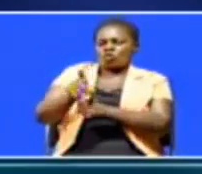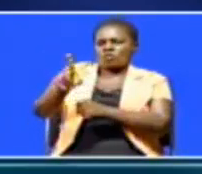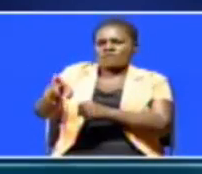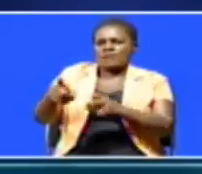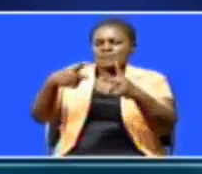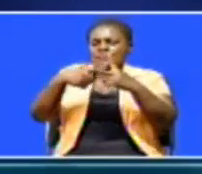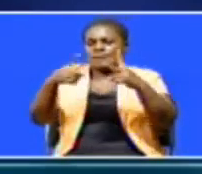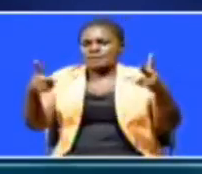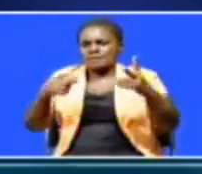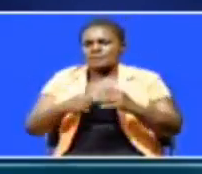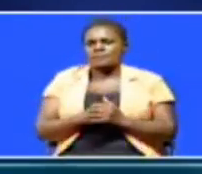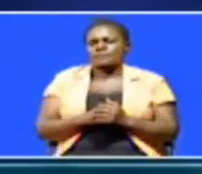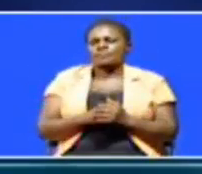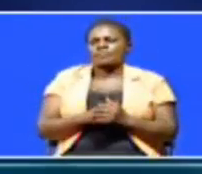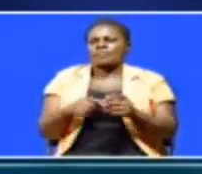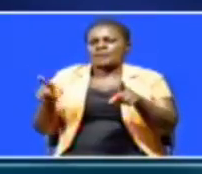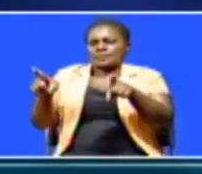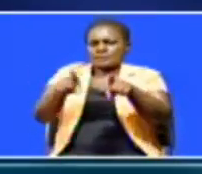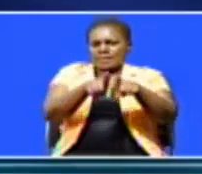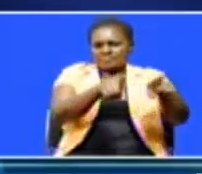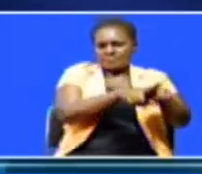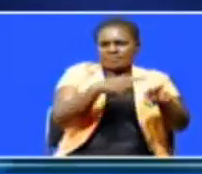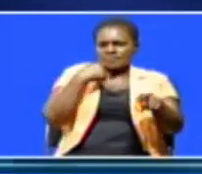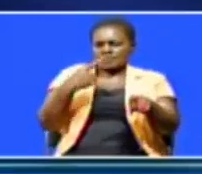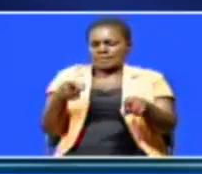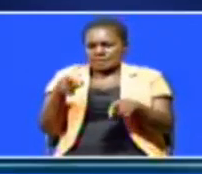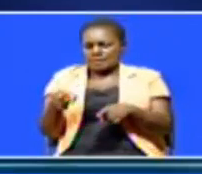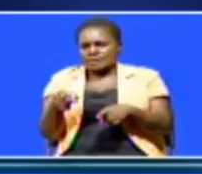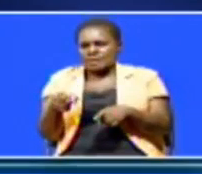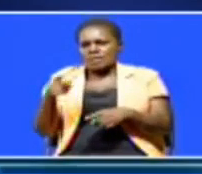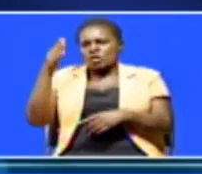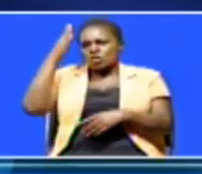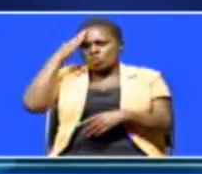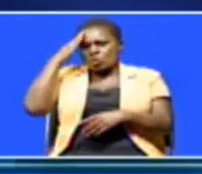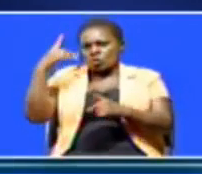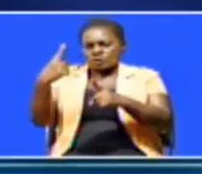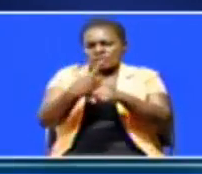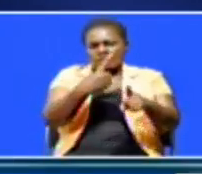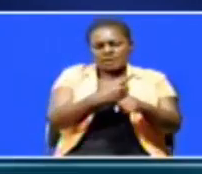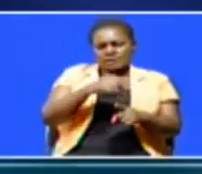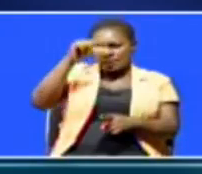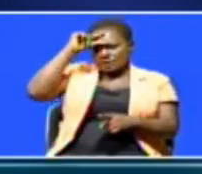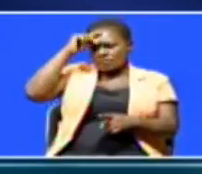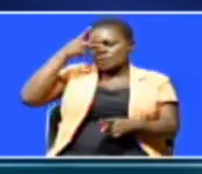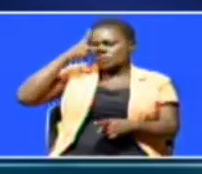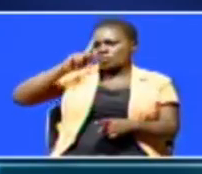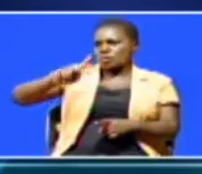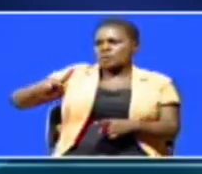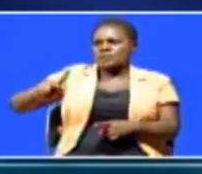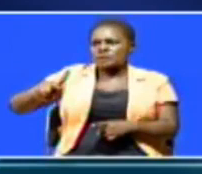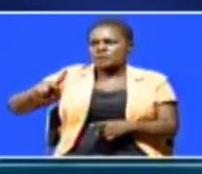coronavirus. We should also say that this is on the back of various government policies or various